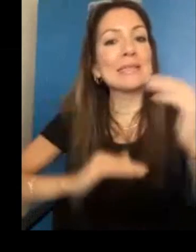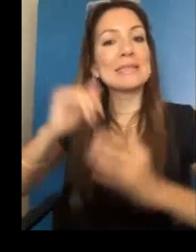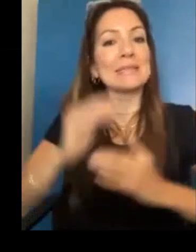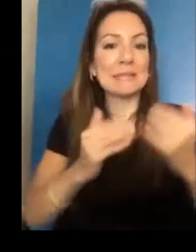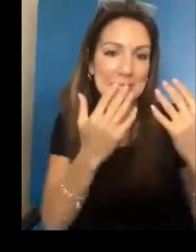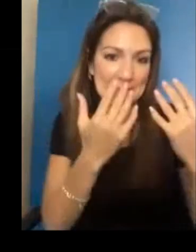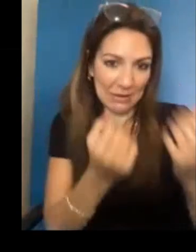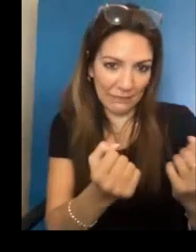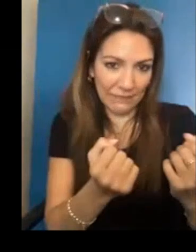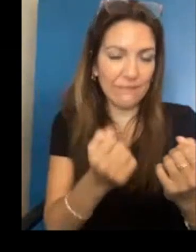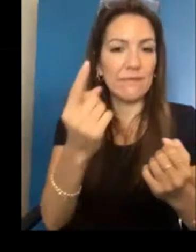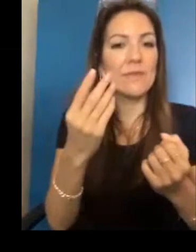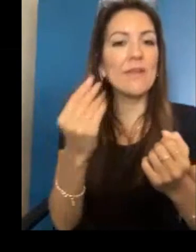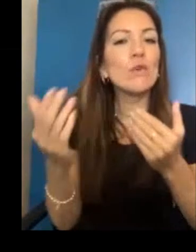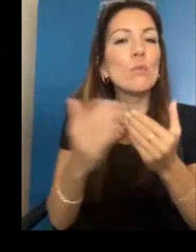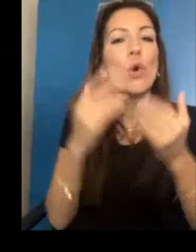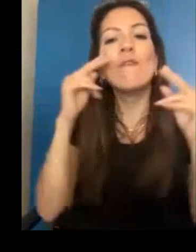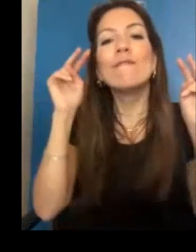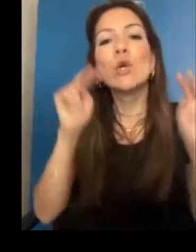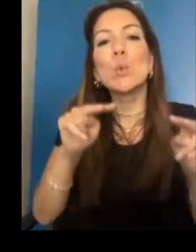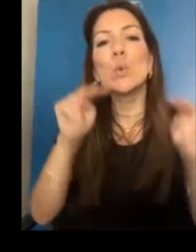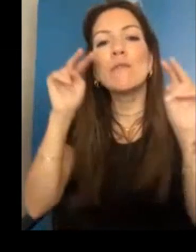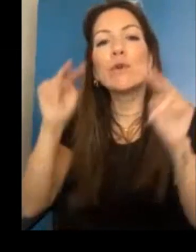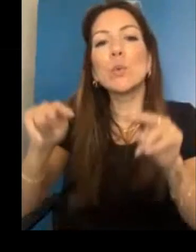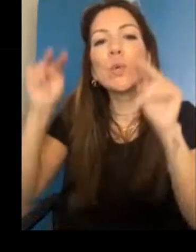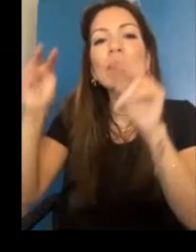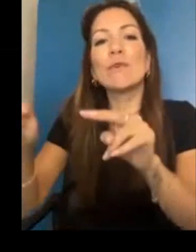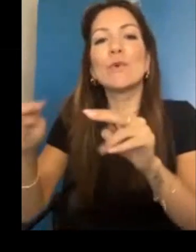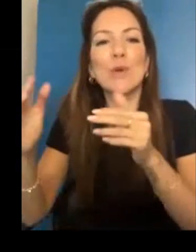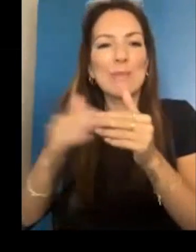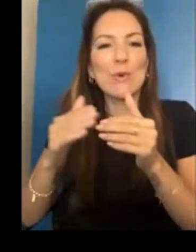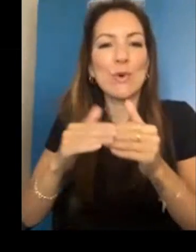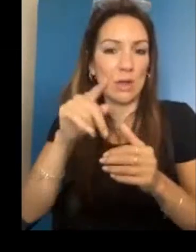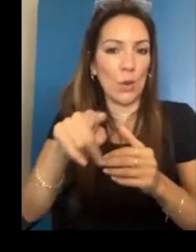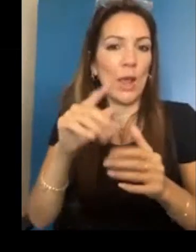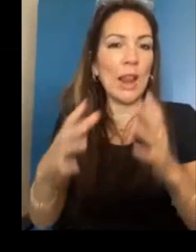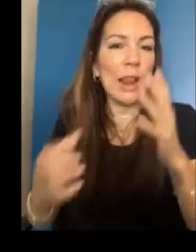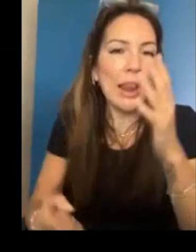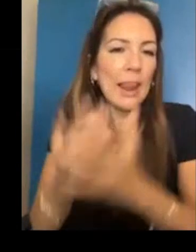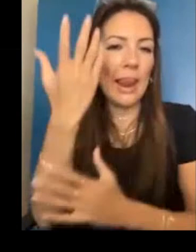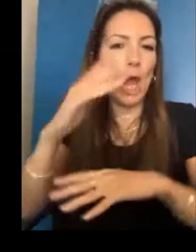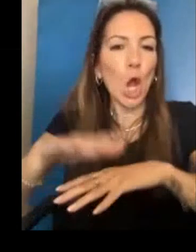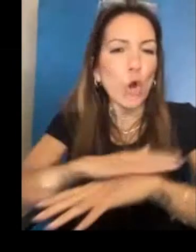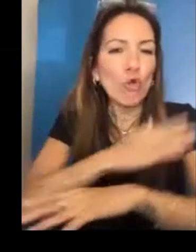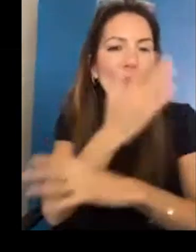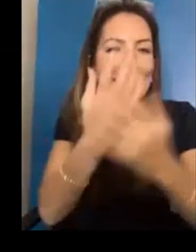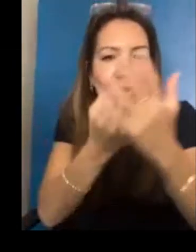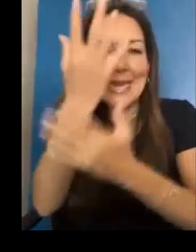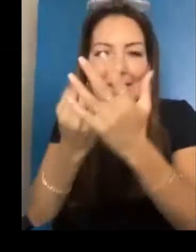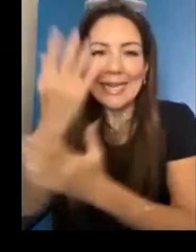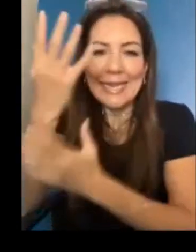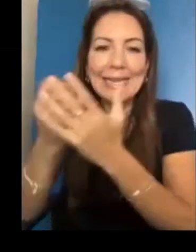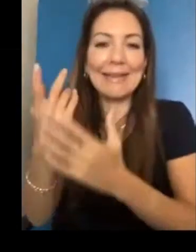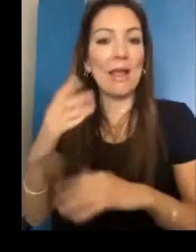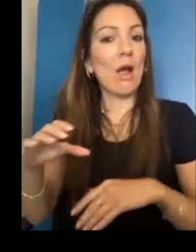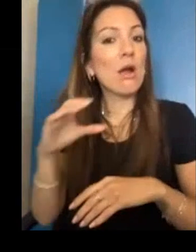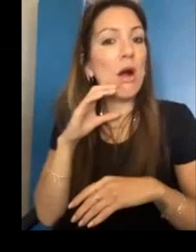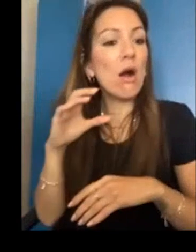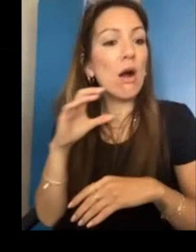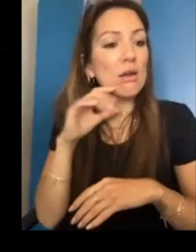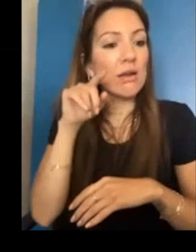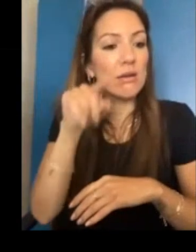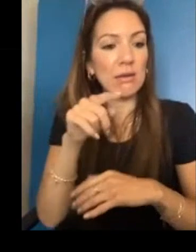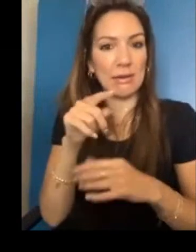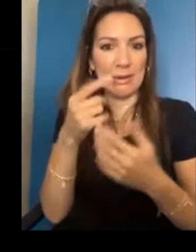And then just a few more views of things that you'll see. We're putting in some foliage, and this is the view from one of the gardens that will be filled